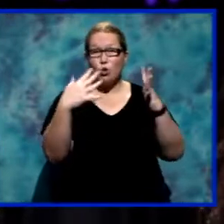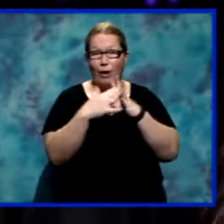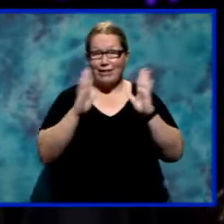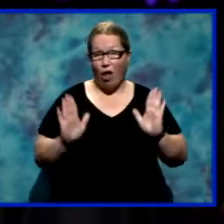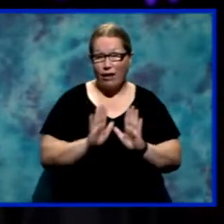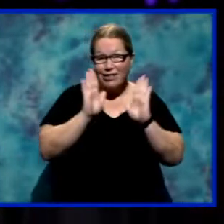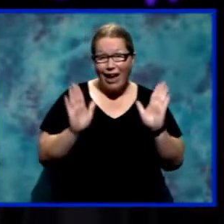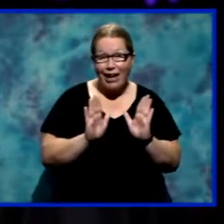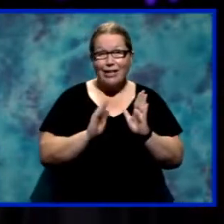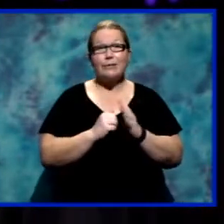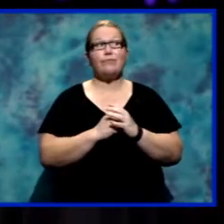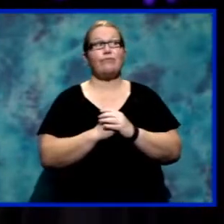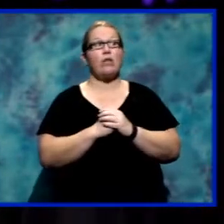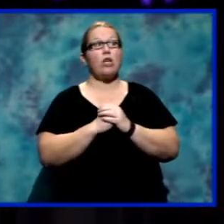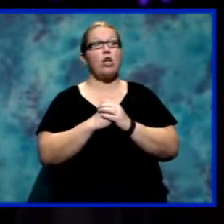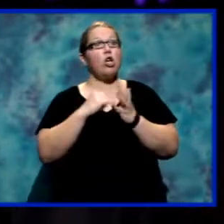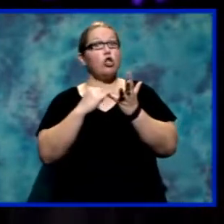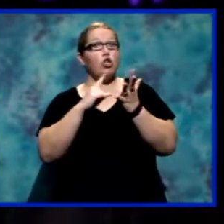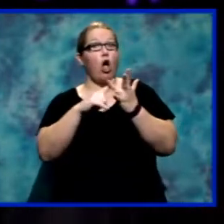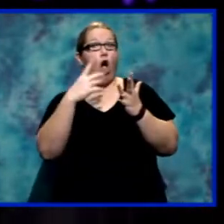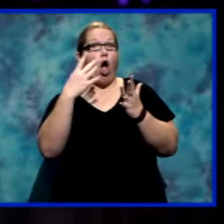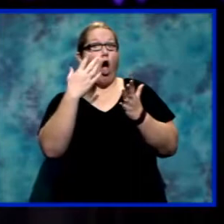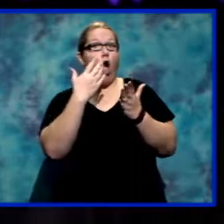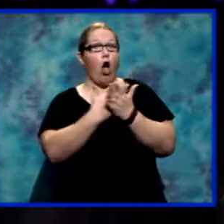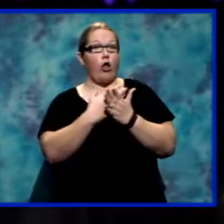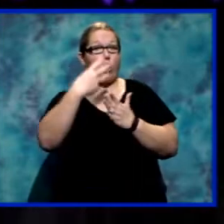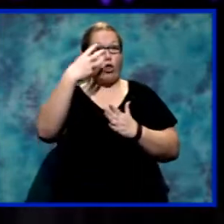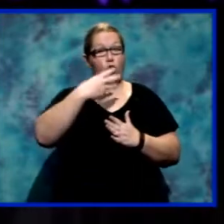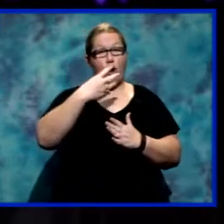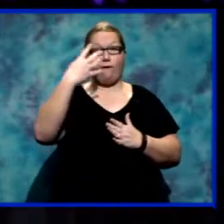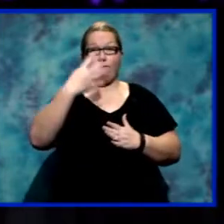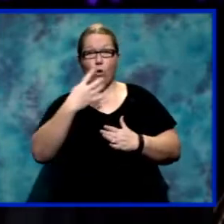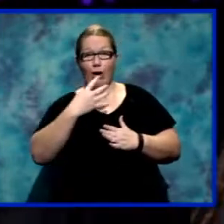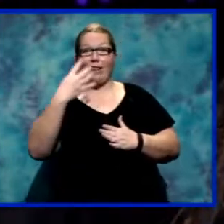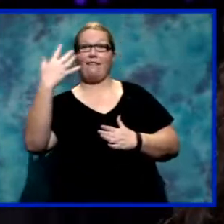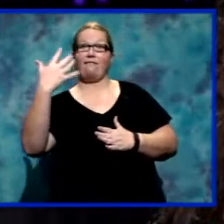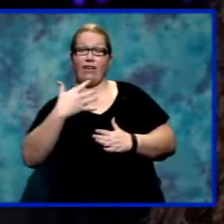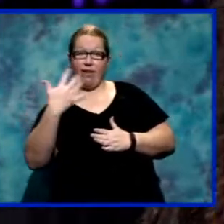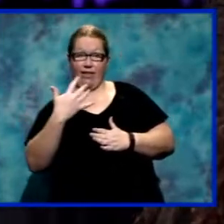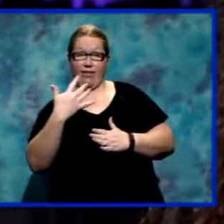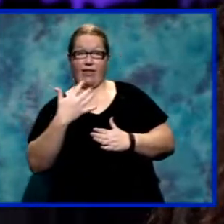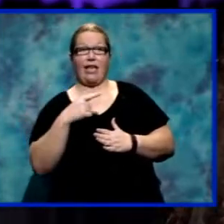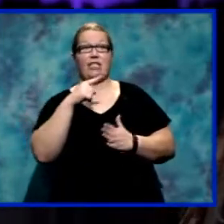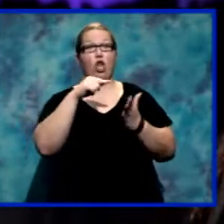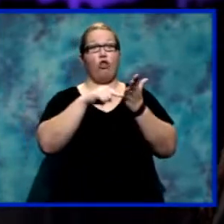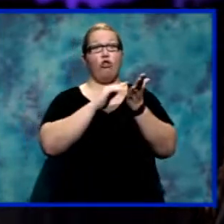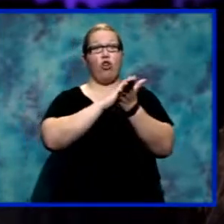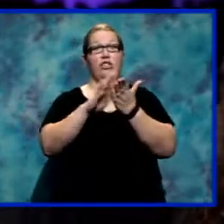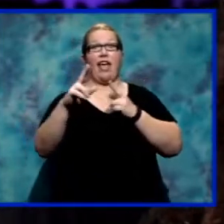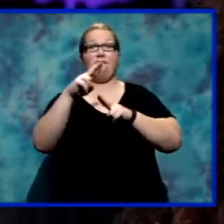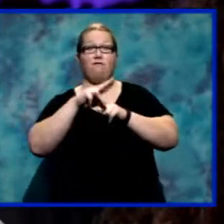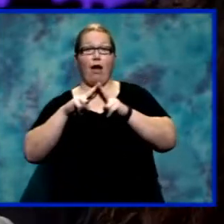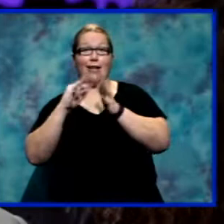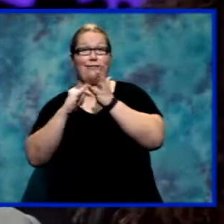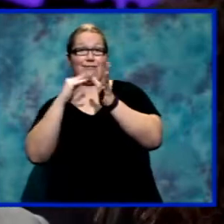holidays. So it's on the 13th, 14th, 15th, which is a Thursday, Friday,